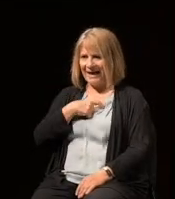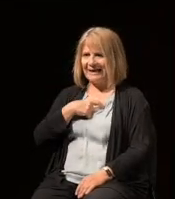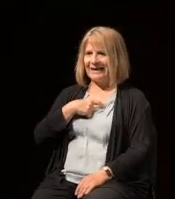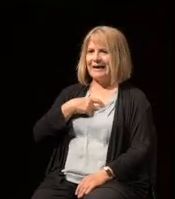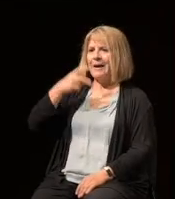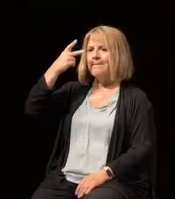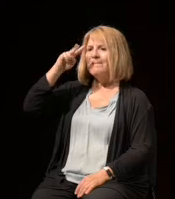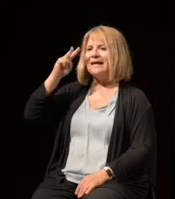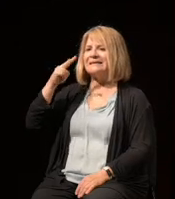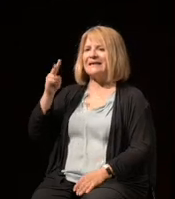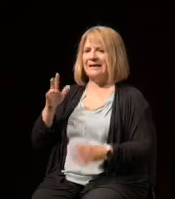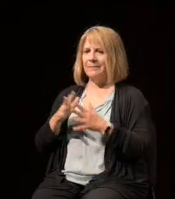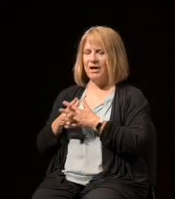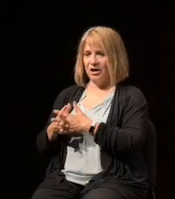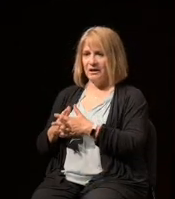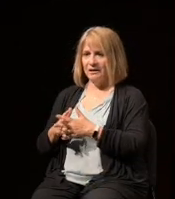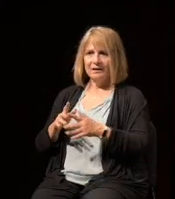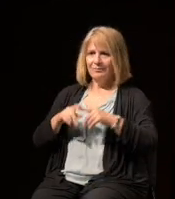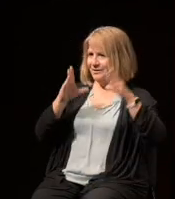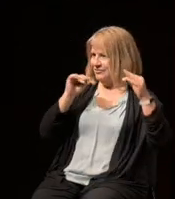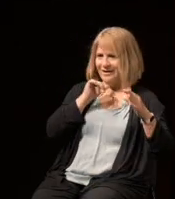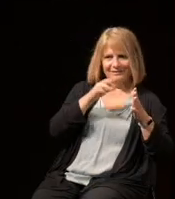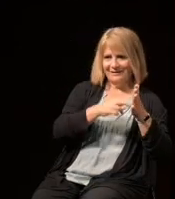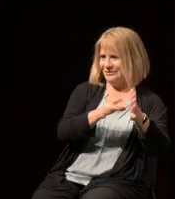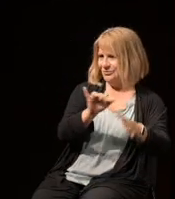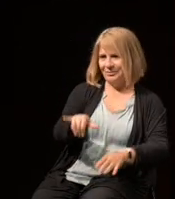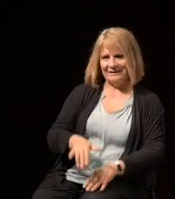but your faculty don't represent that.